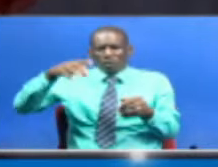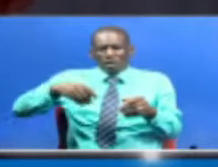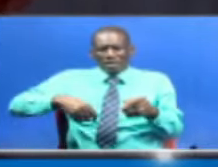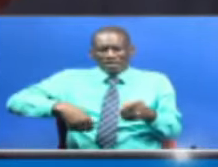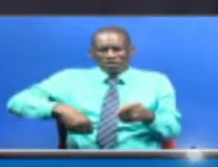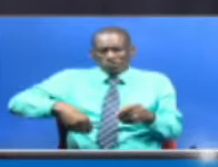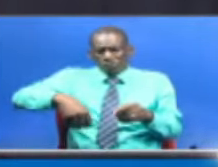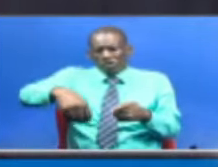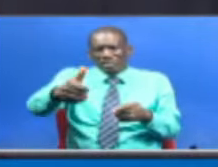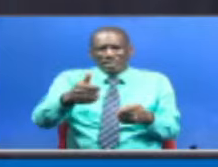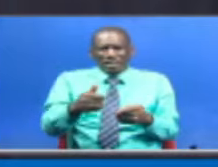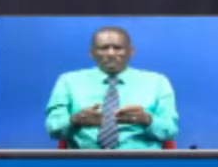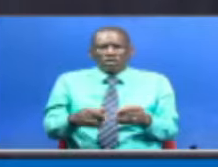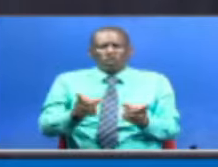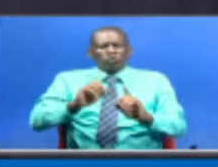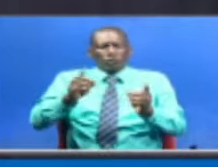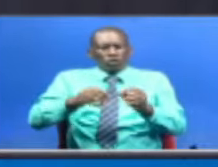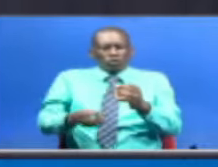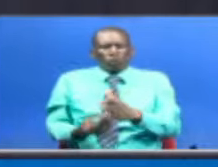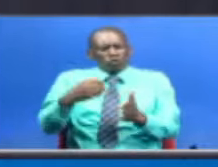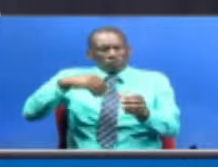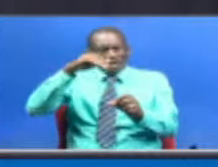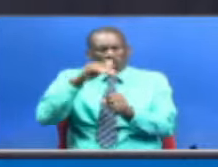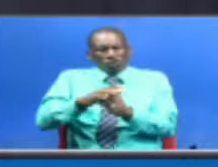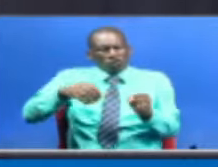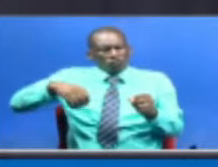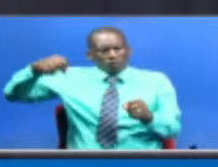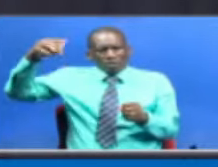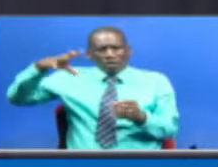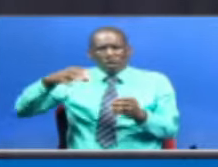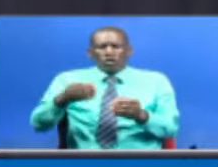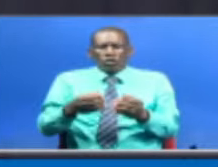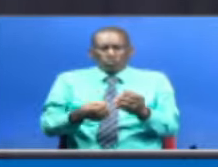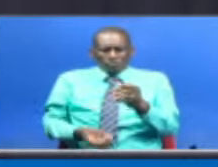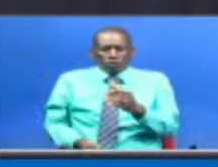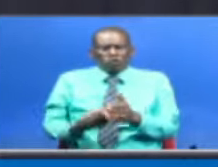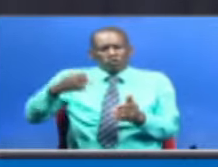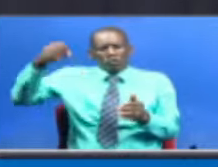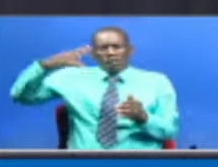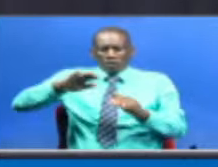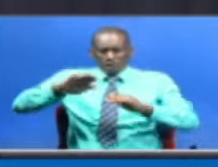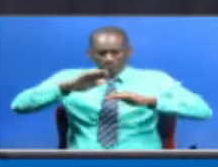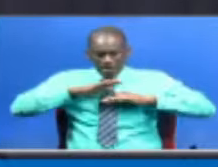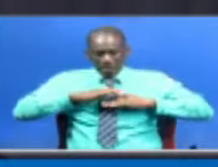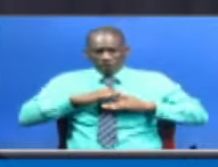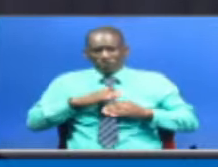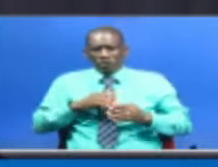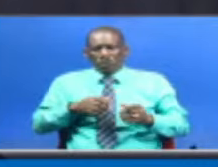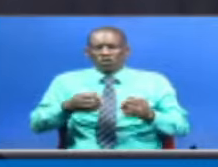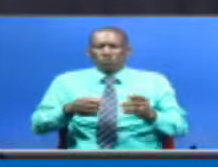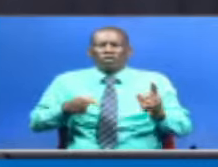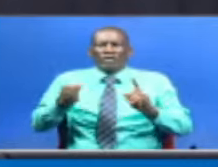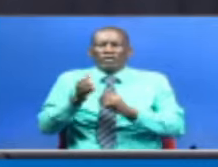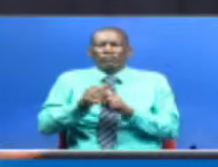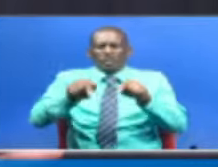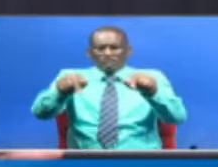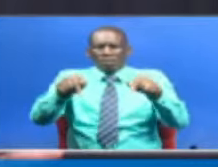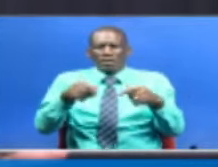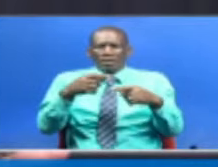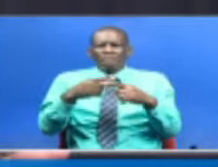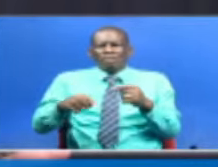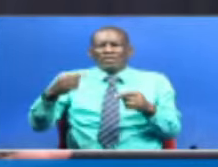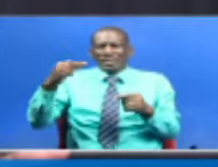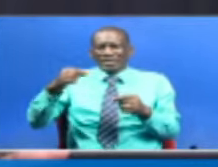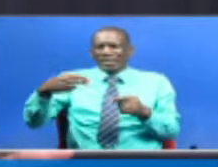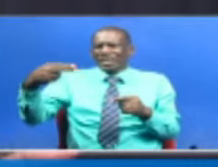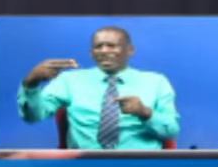demand. So we don't generate too much. We generate just about enough to meet the demand. But green hydrogen